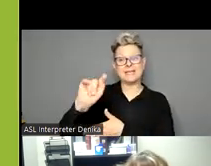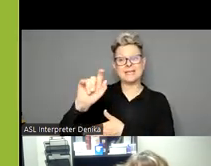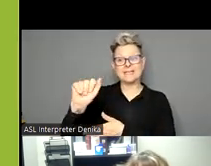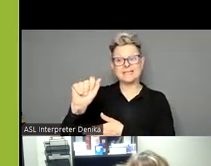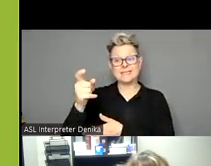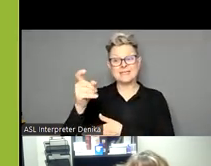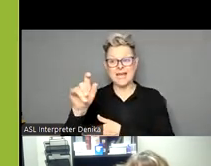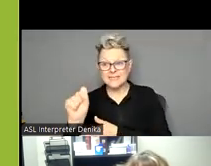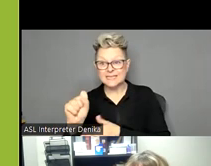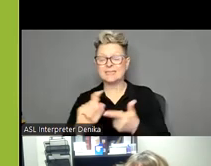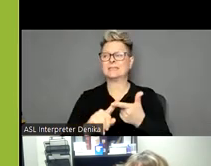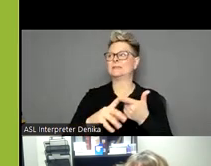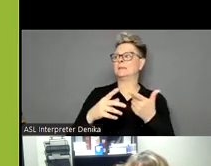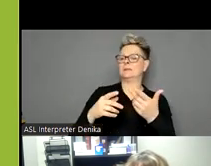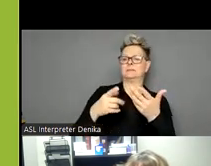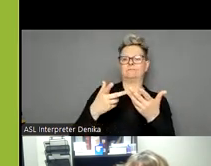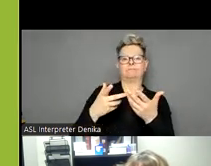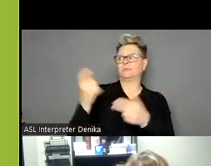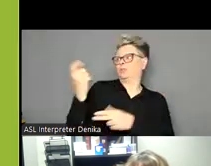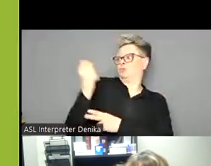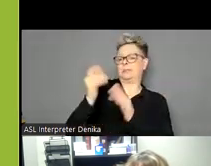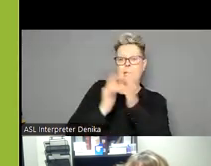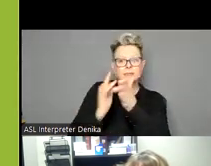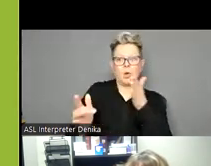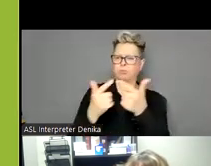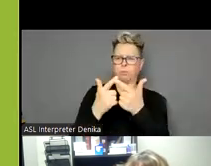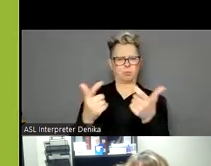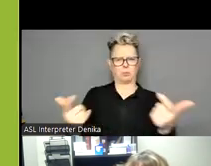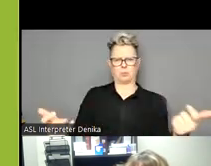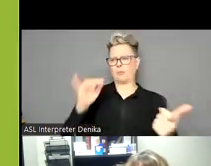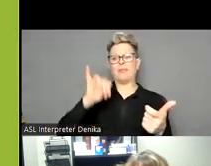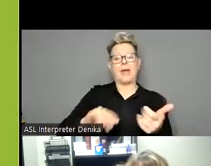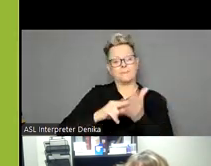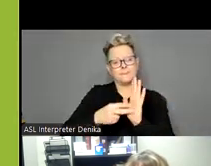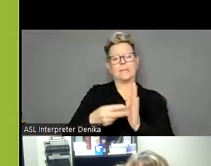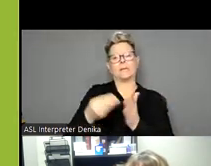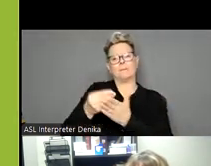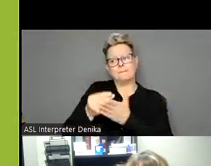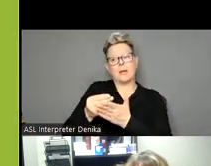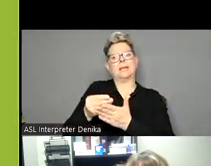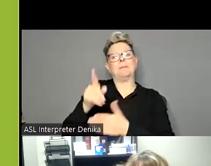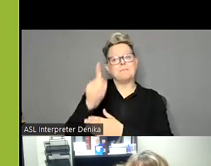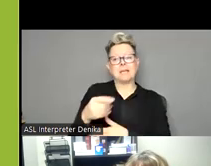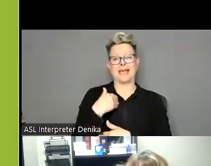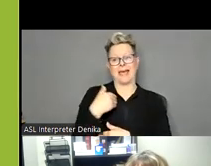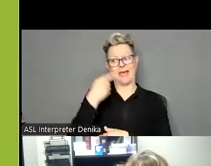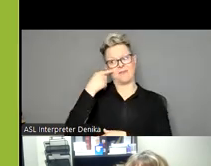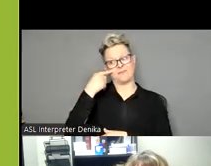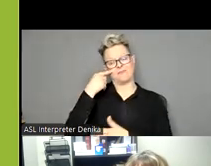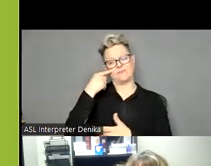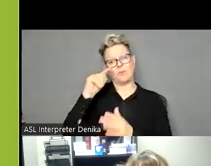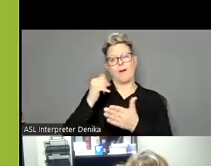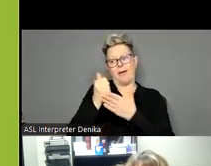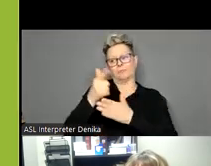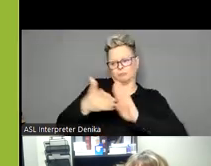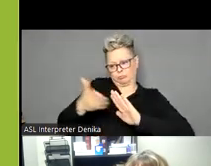canceling certain subscriptions. Like those are duties that will have to be handled. So sometimes designating